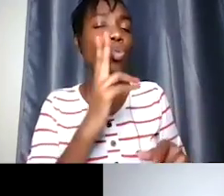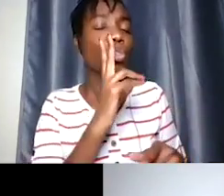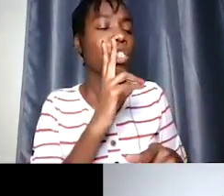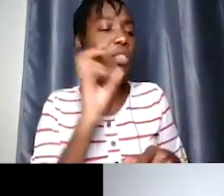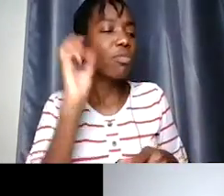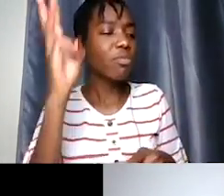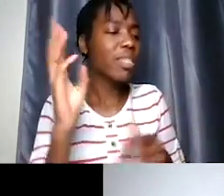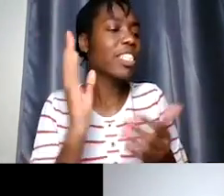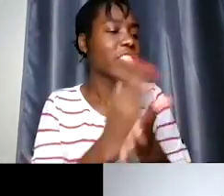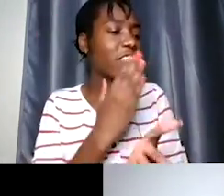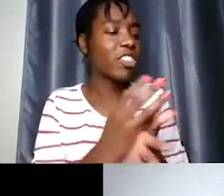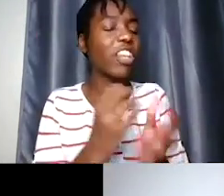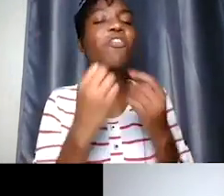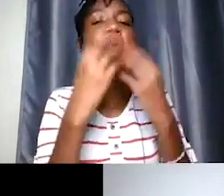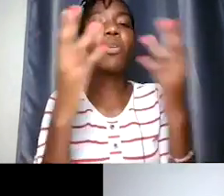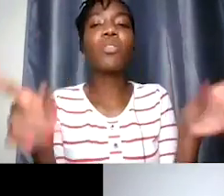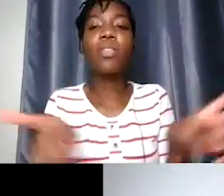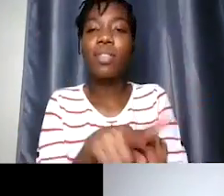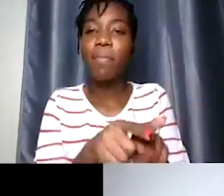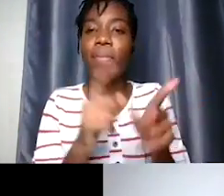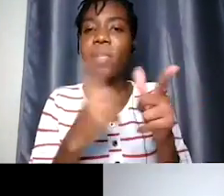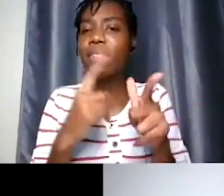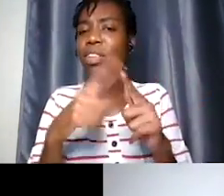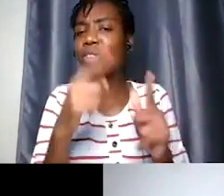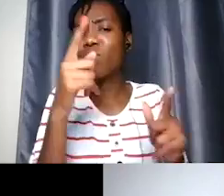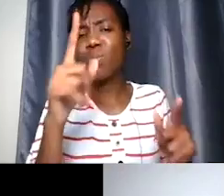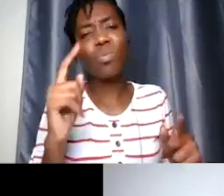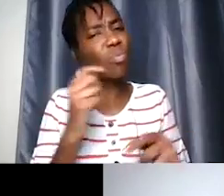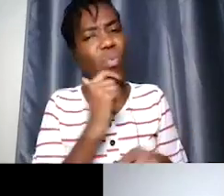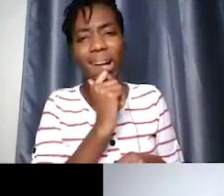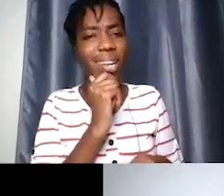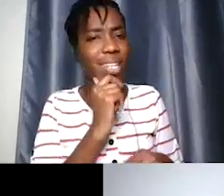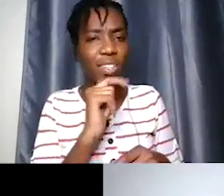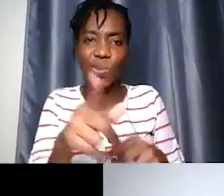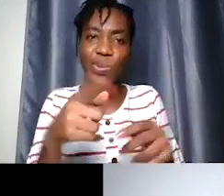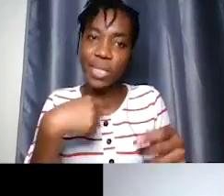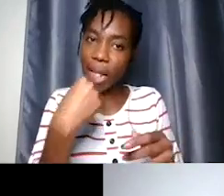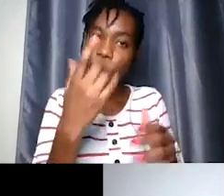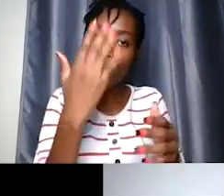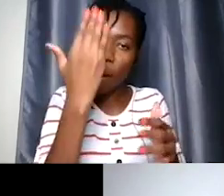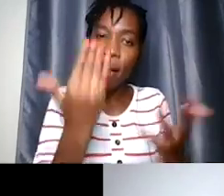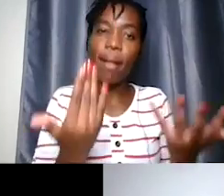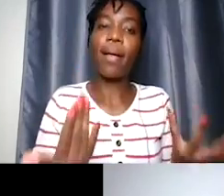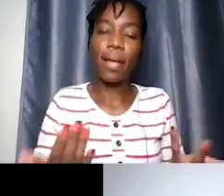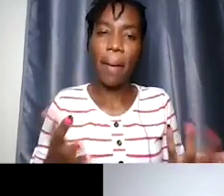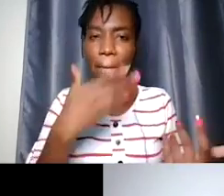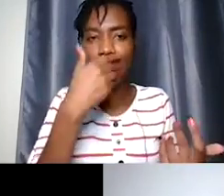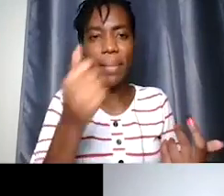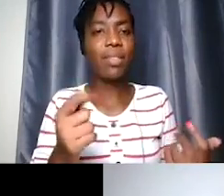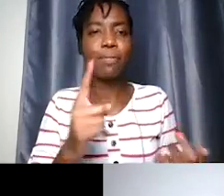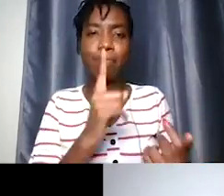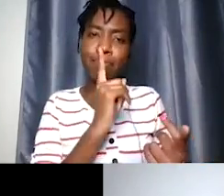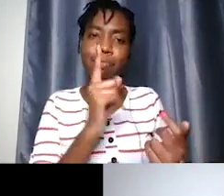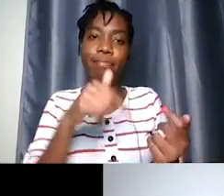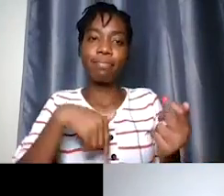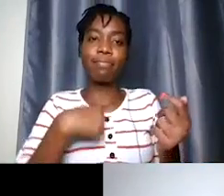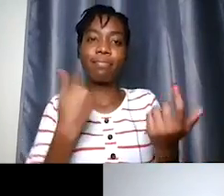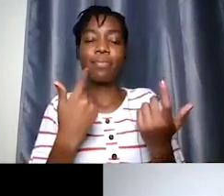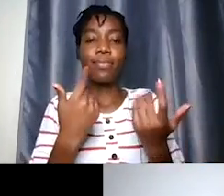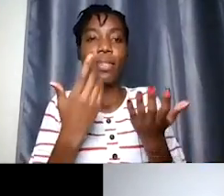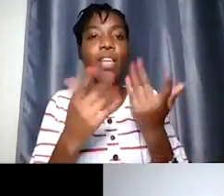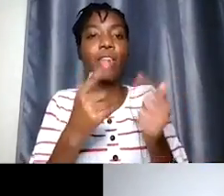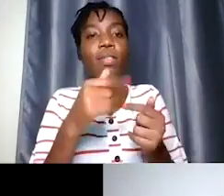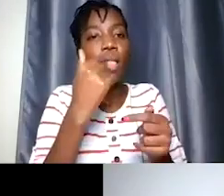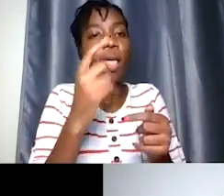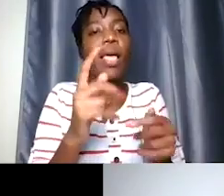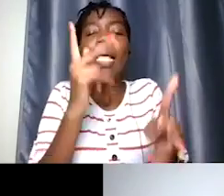talked. And you feel betrayed. Why did I talk to somebody that I thought could keep it? Even when you say, please keep